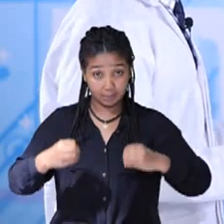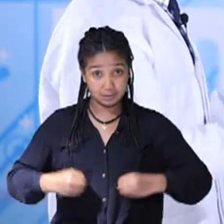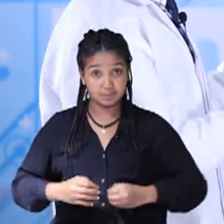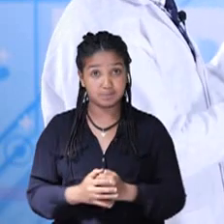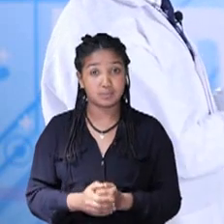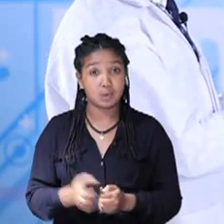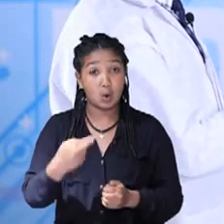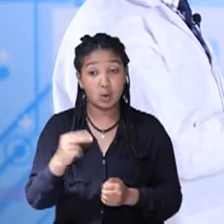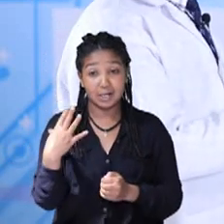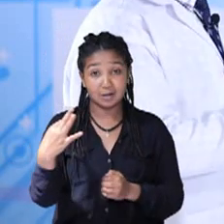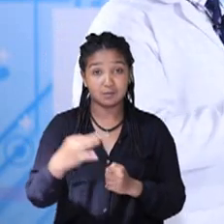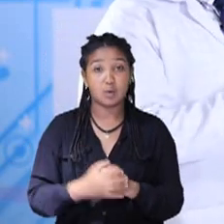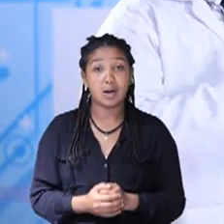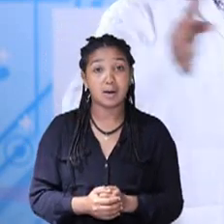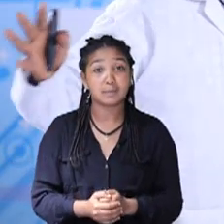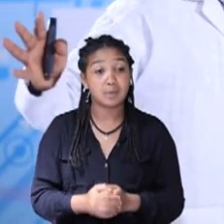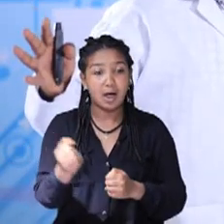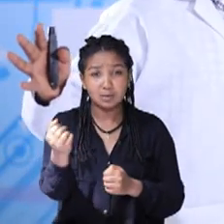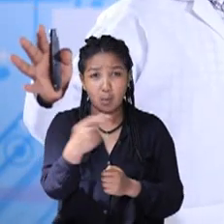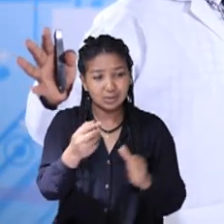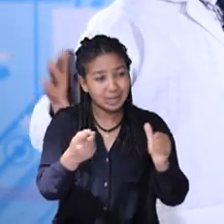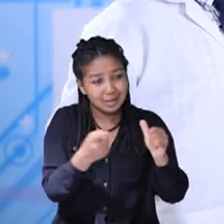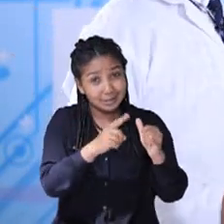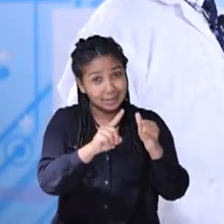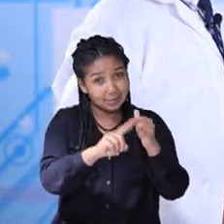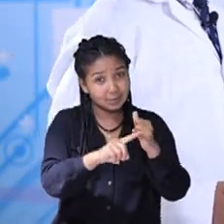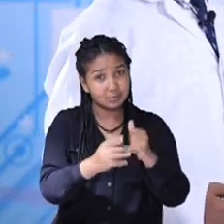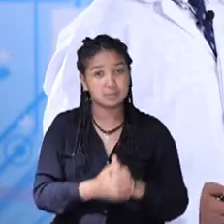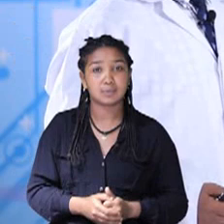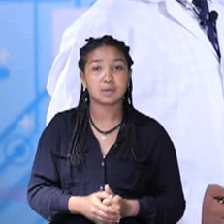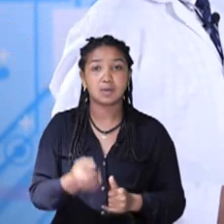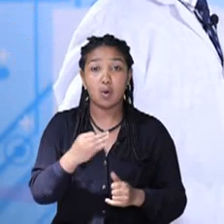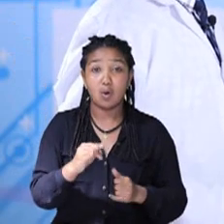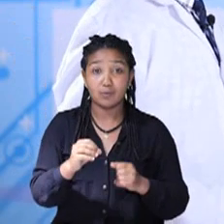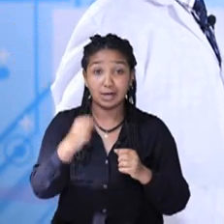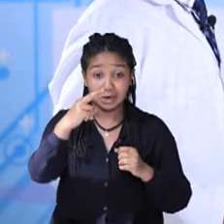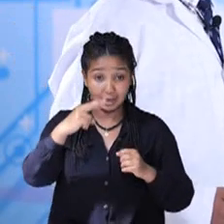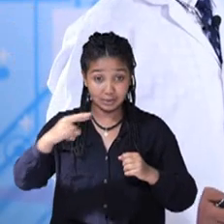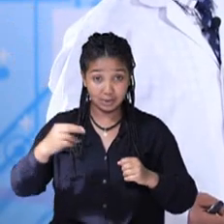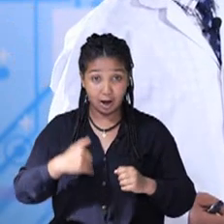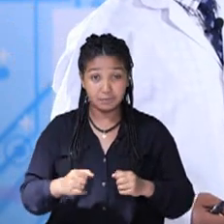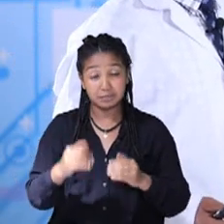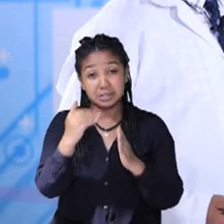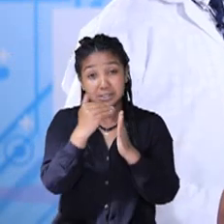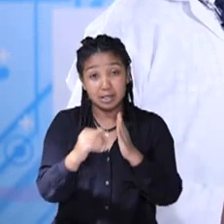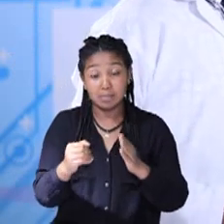Organisms or individuals at both extremes of a range have some